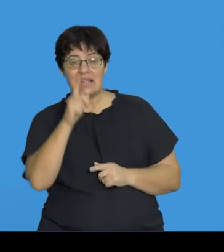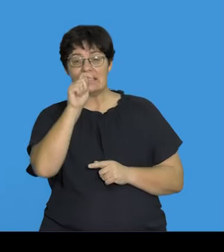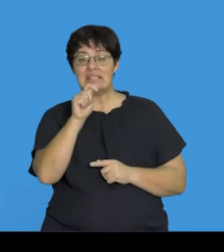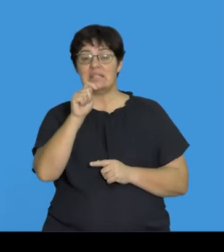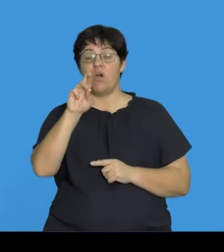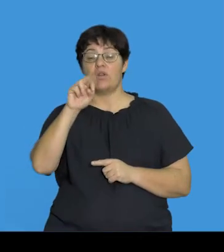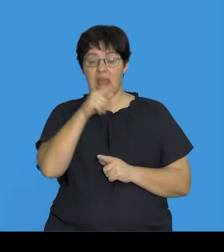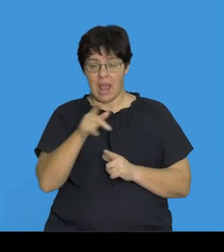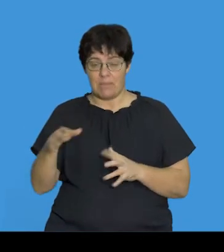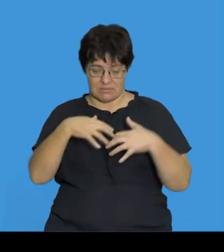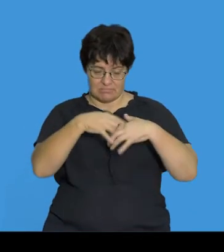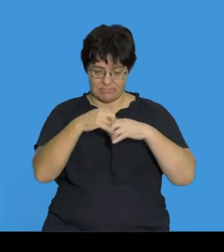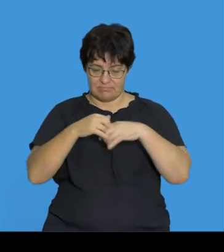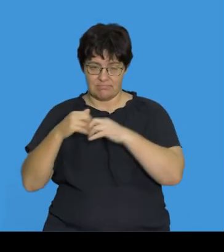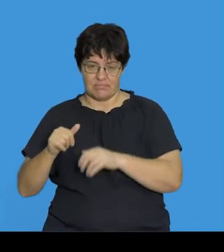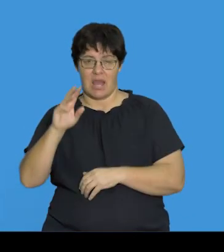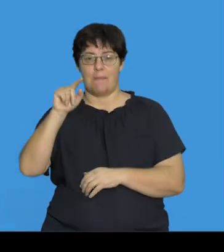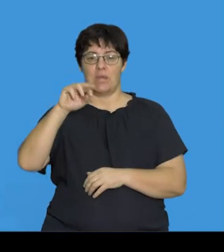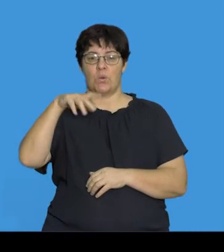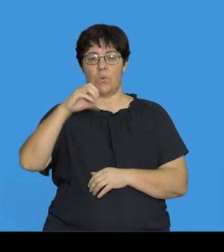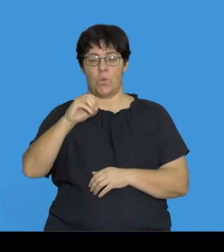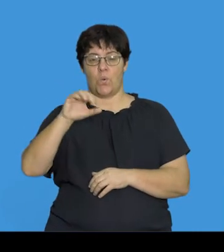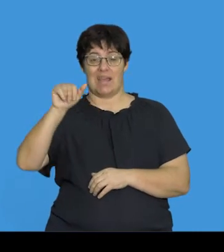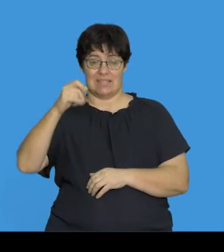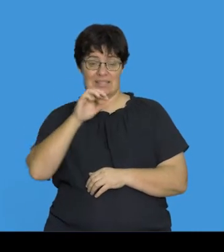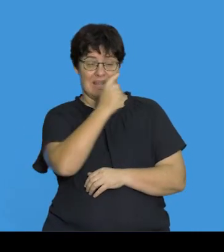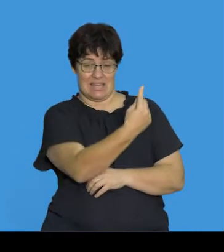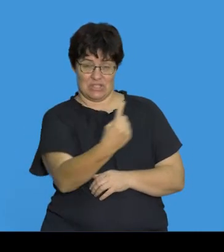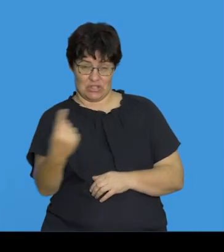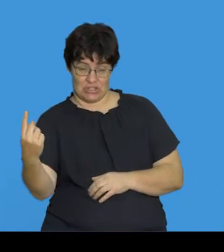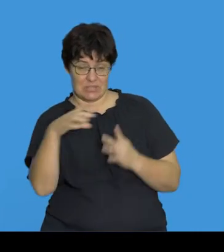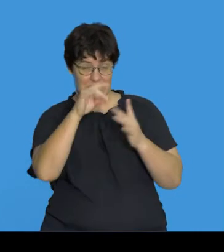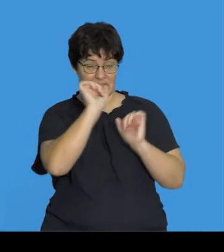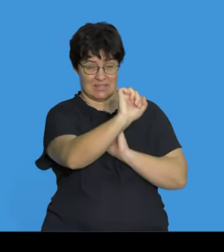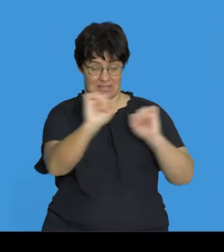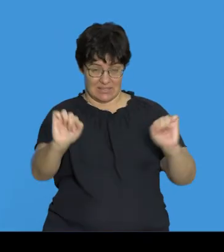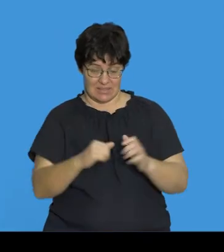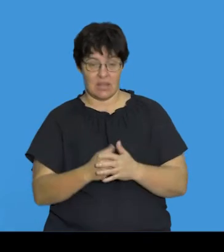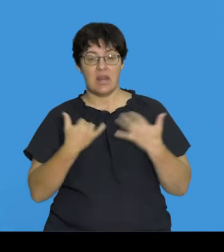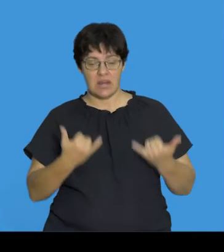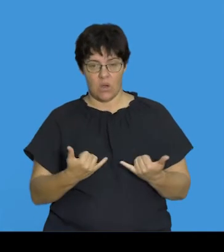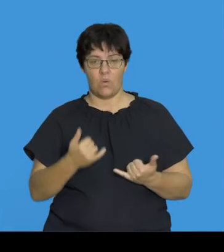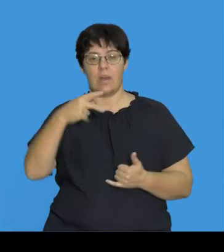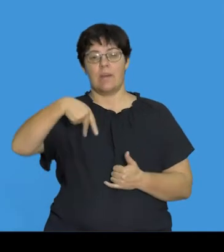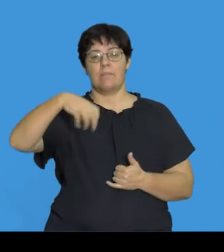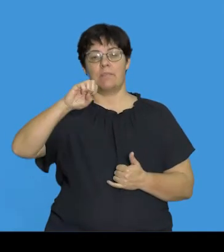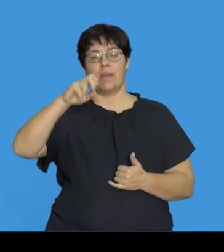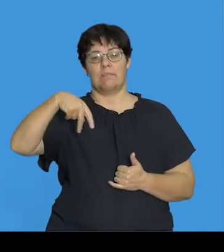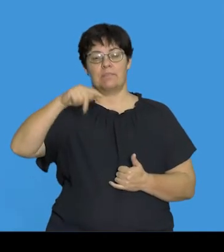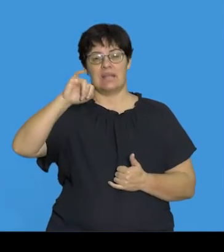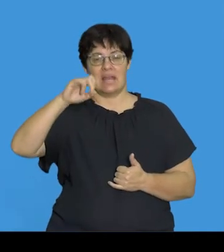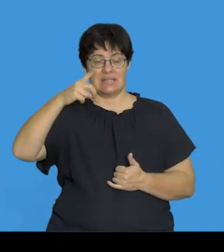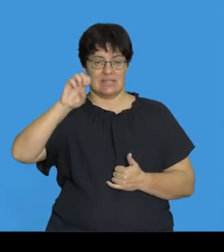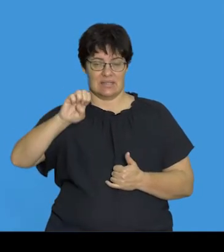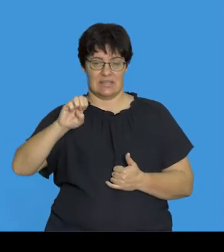tRNA to bring in a unique amino acid, and these amino acids are then held together by what we refer to as peptide